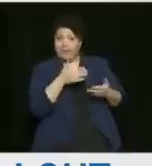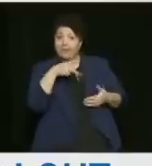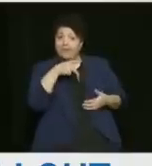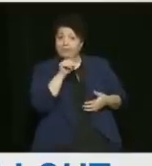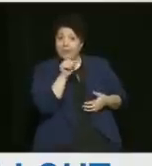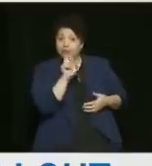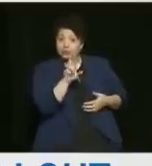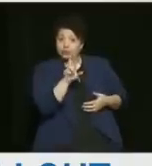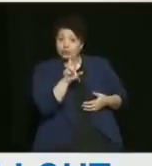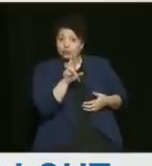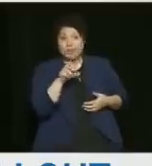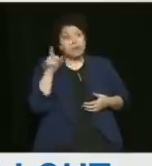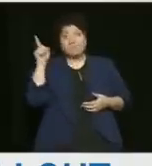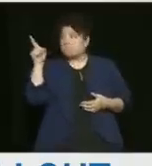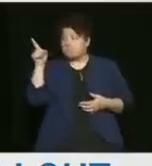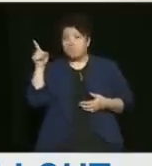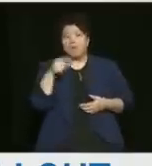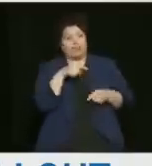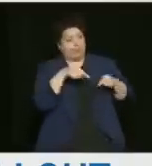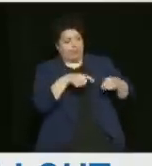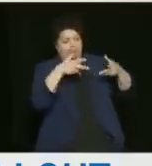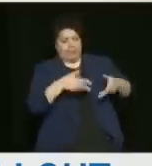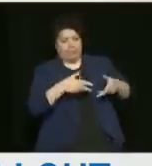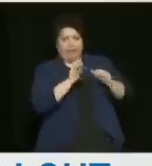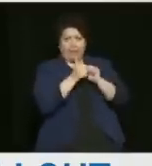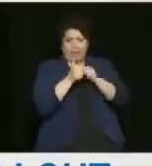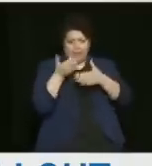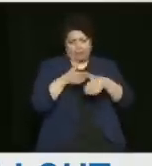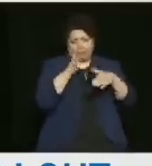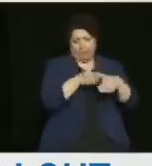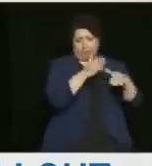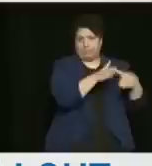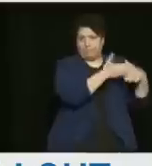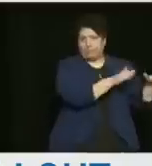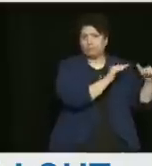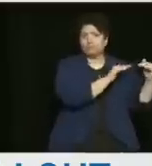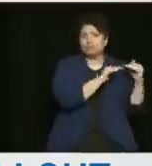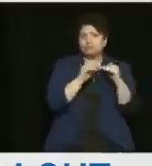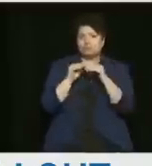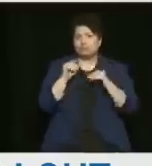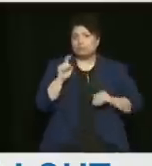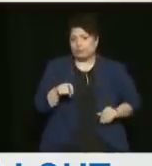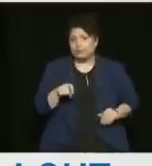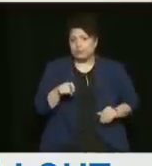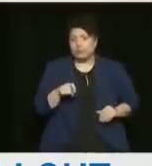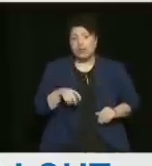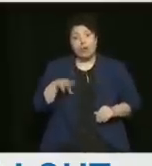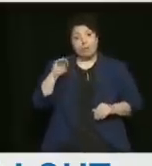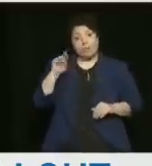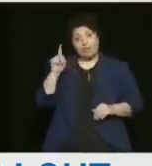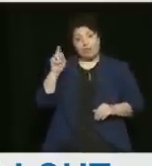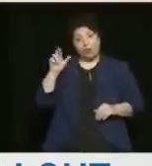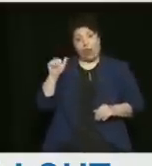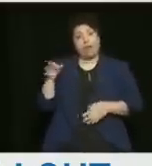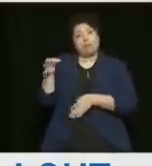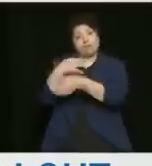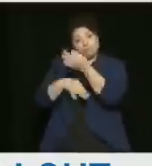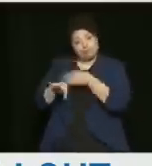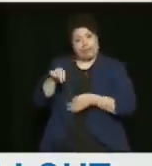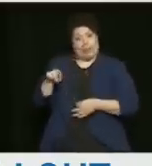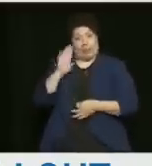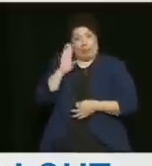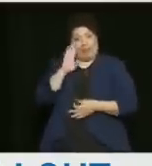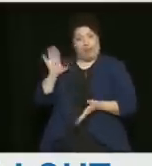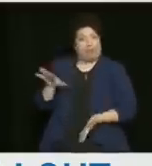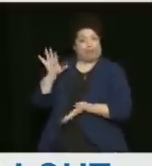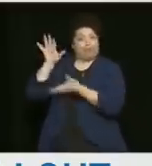vaccine available, so that the Moderna vaccine can be obviously given to the territory. So you can see those are the kind of active discussions we're